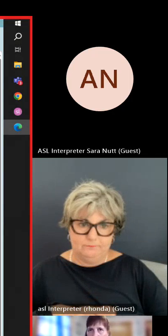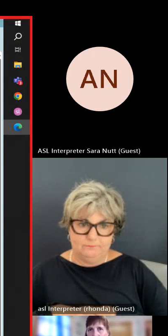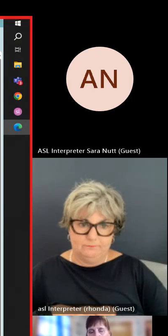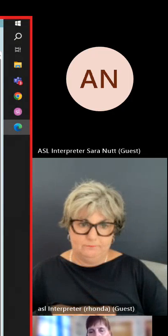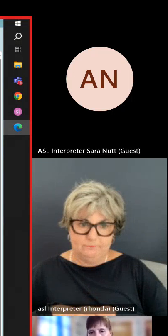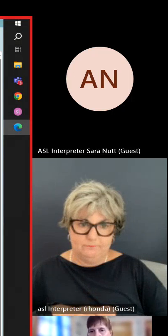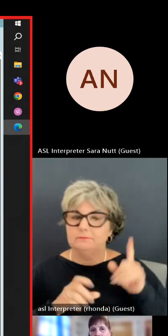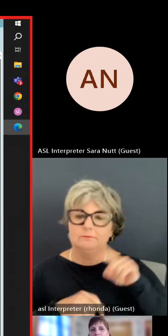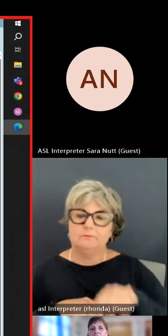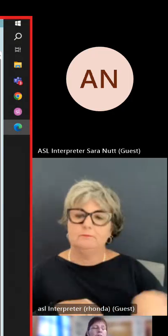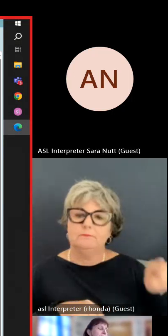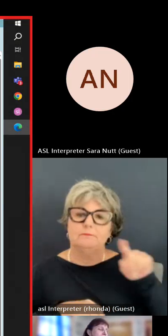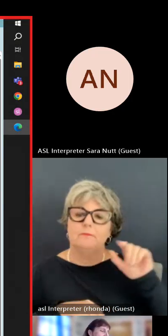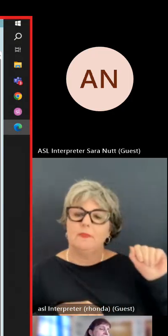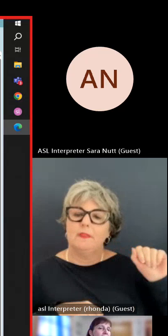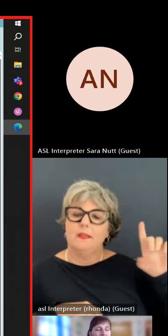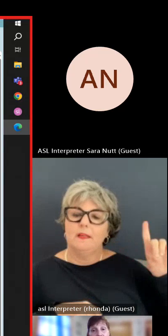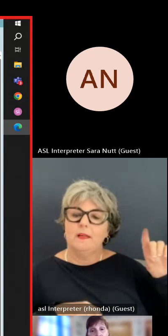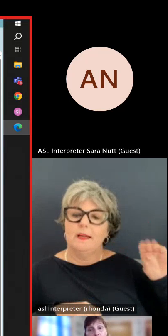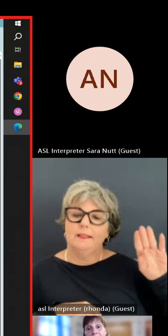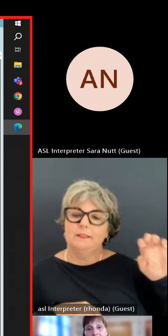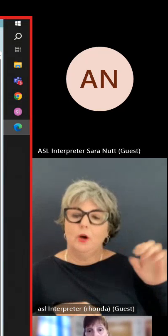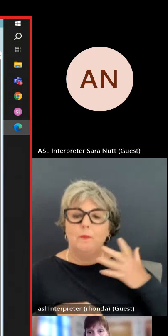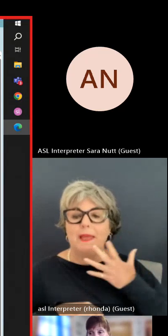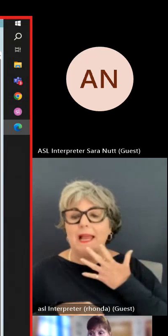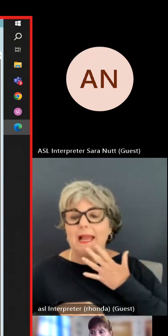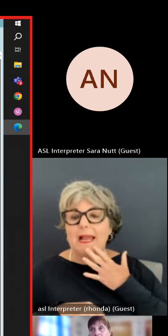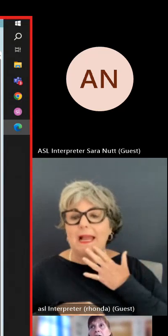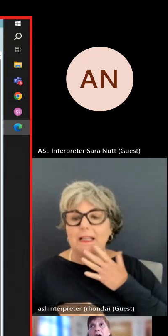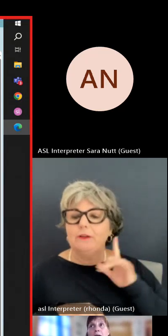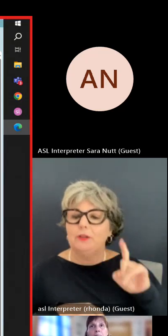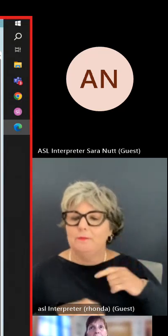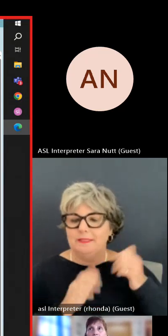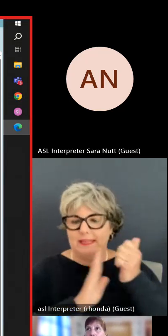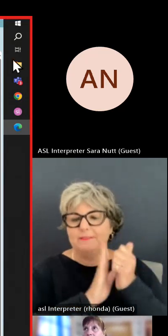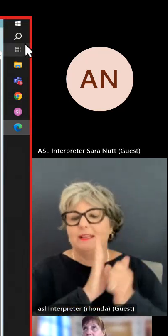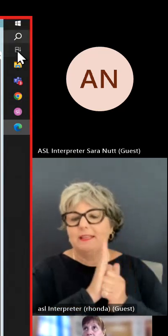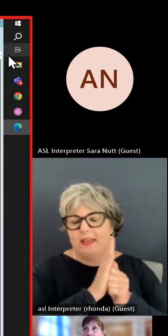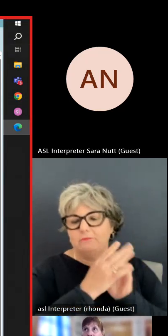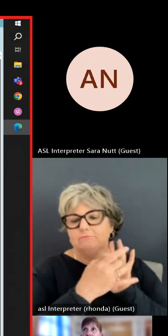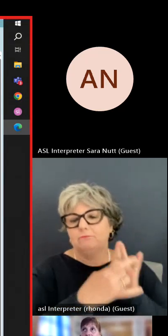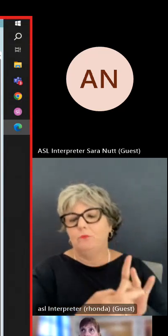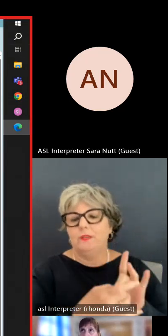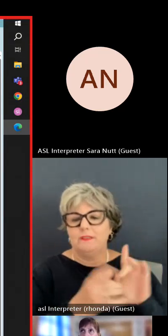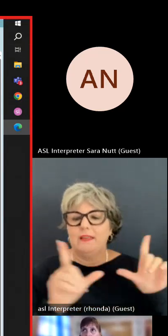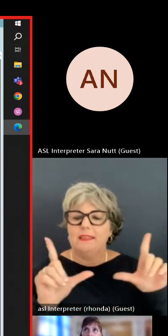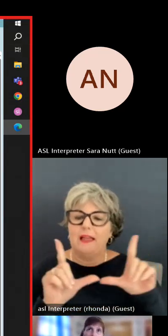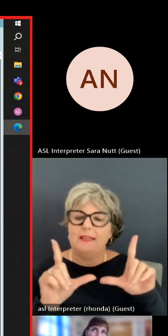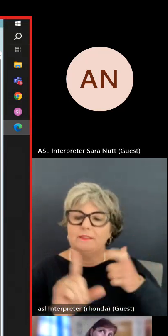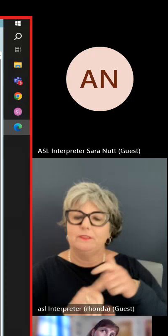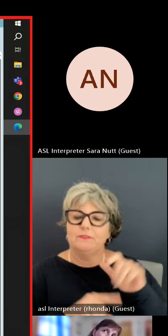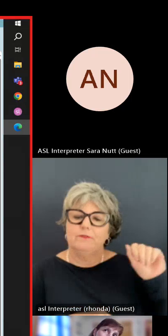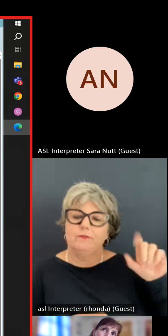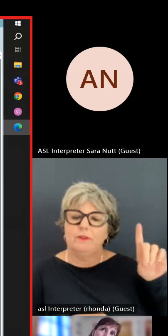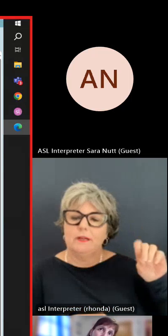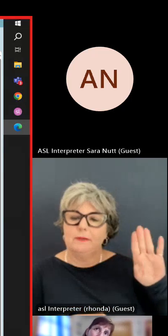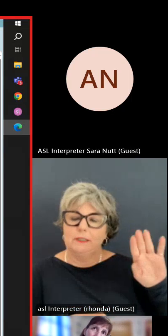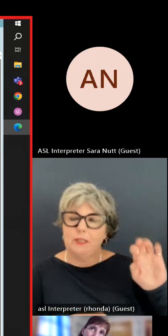This is called Adobe Color. You do need to have an Adobe account. But when you do this,